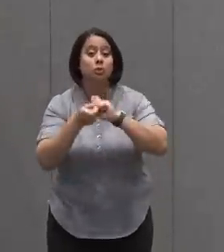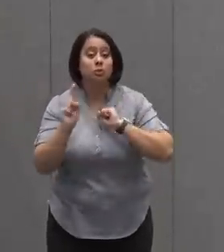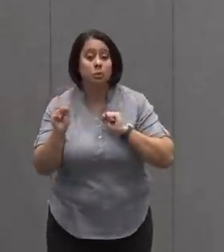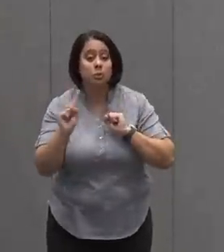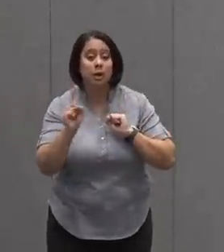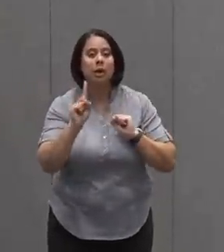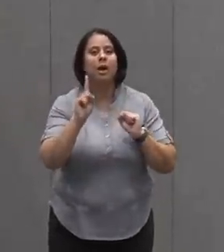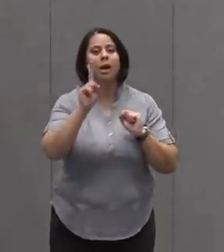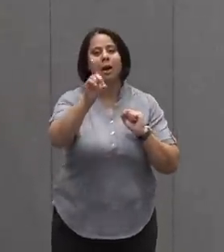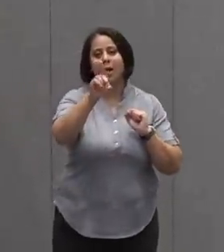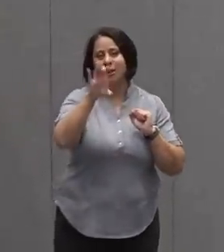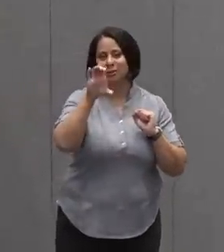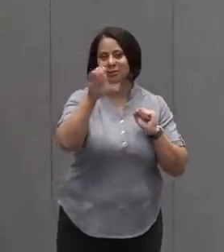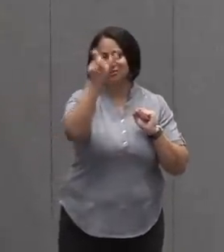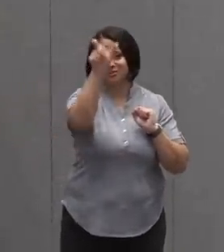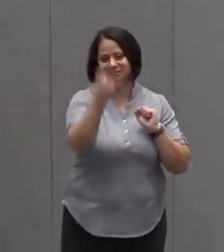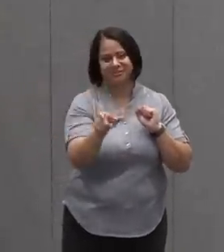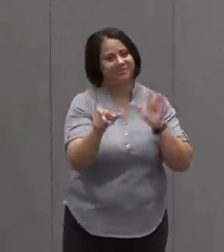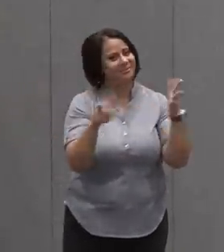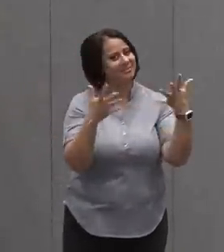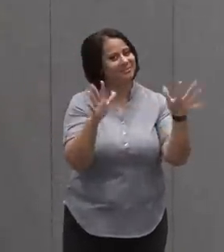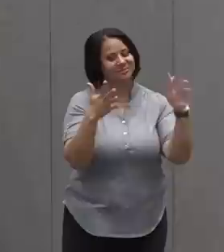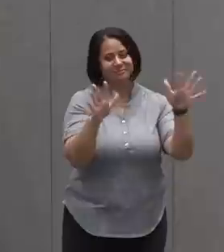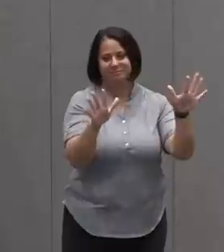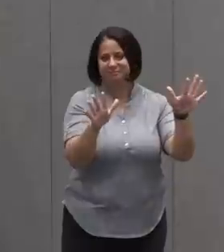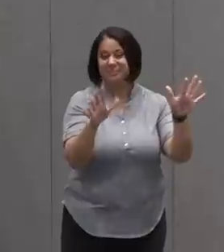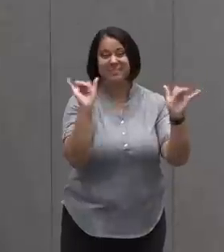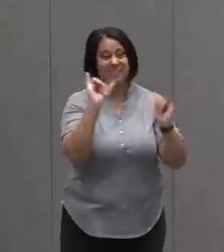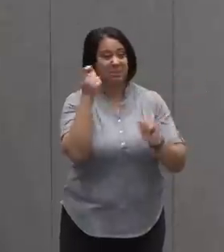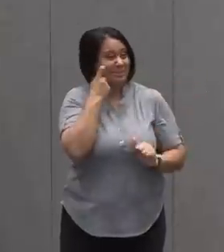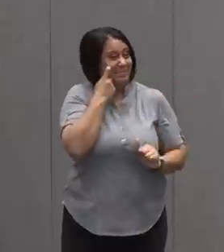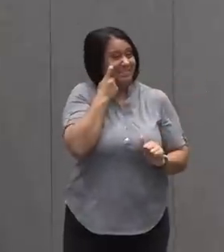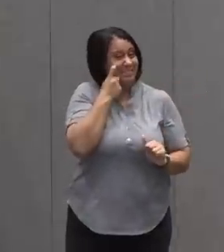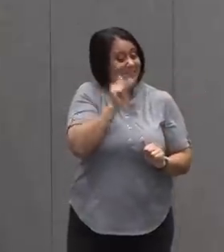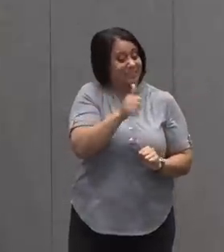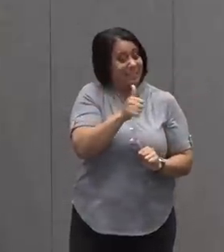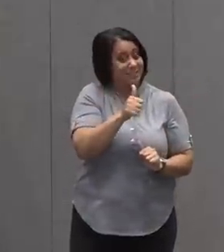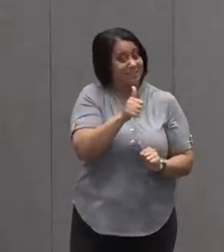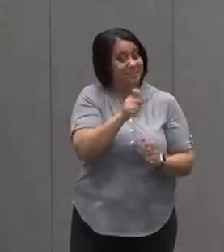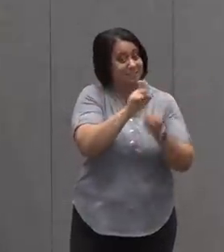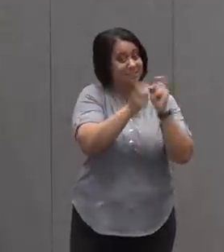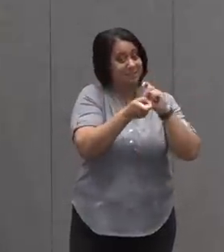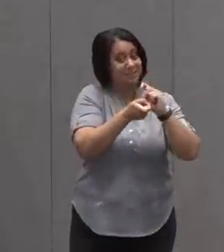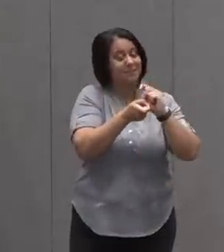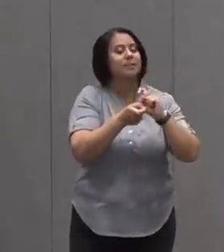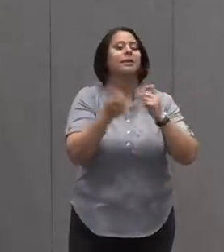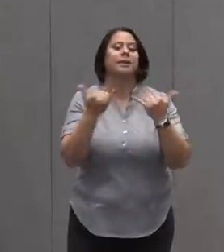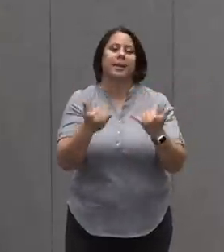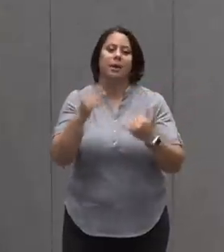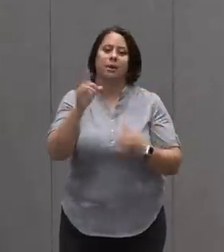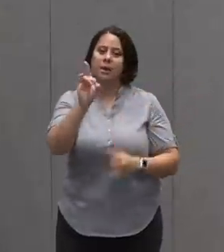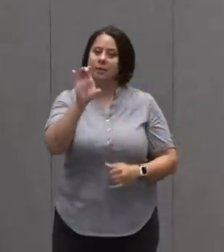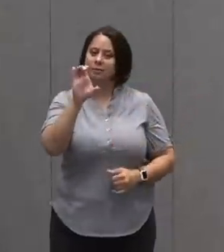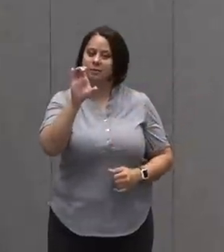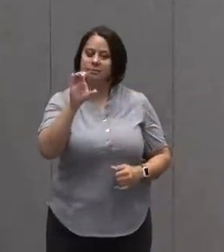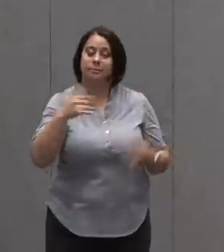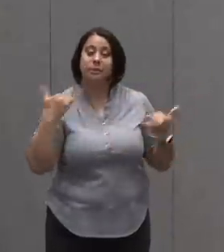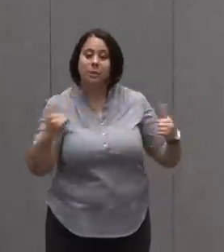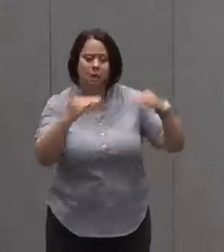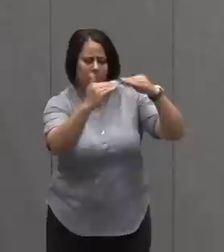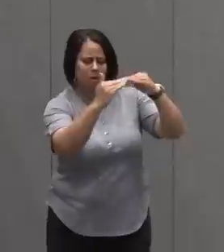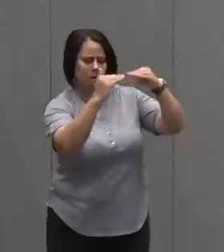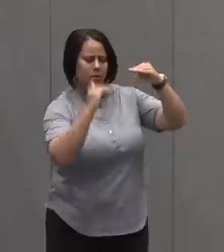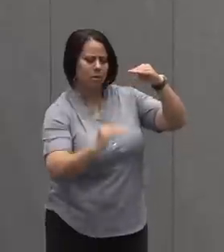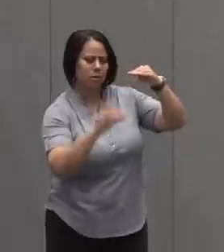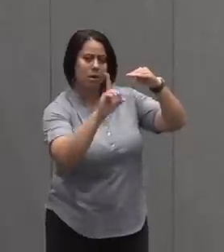our hundreds digit, just like all we changed here was our tens digit. What about 100 less?